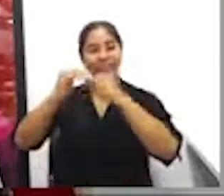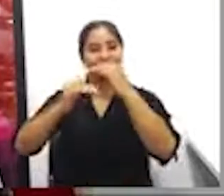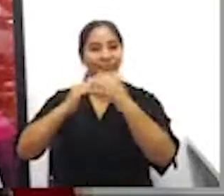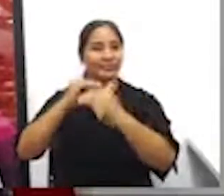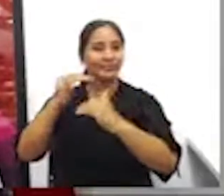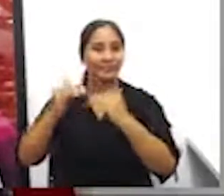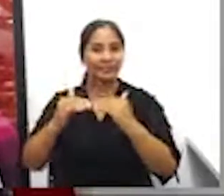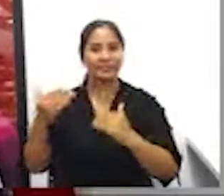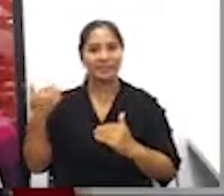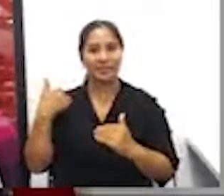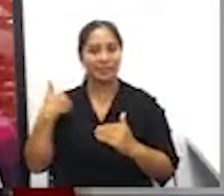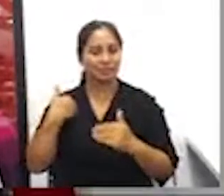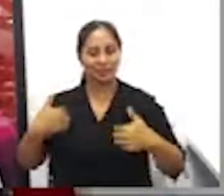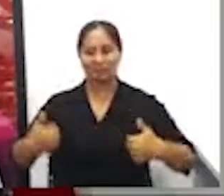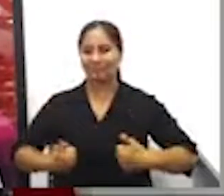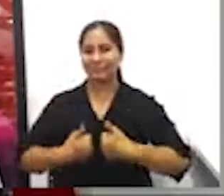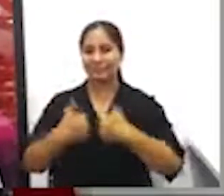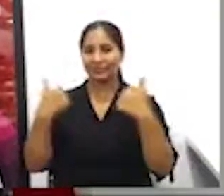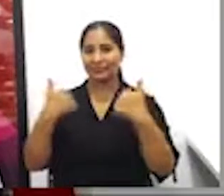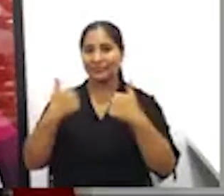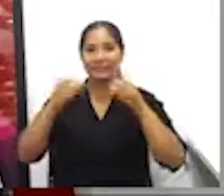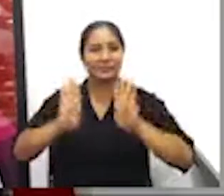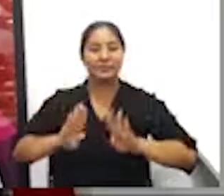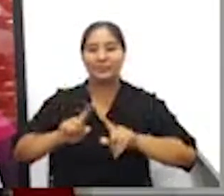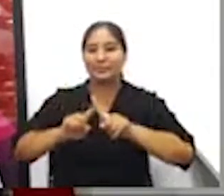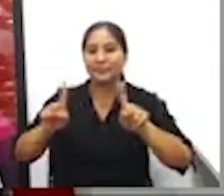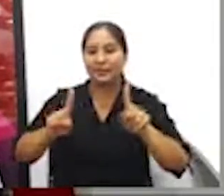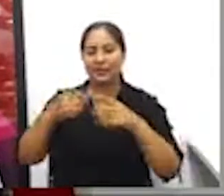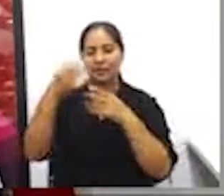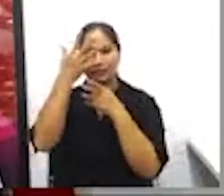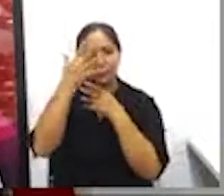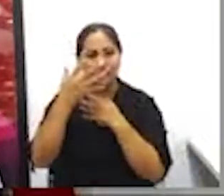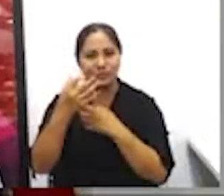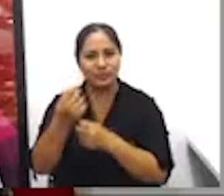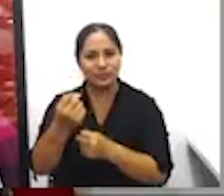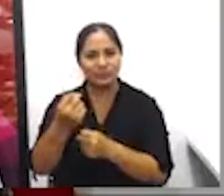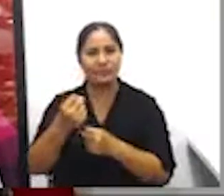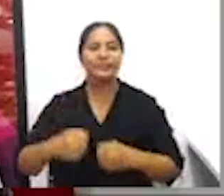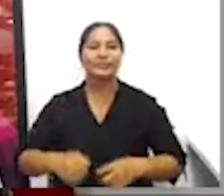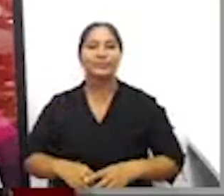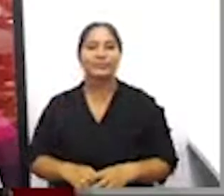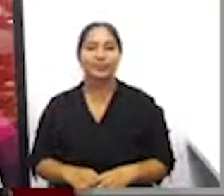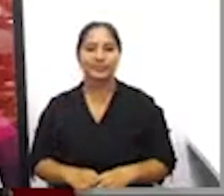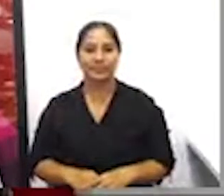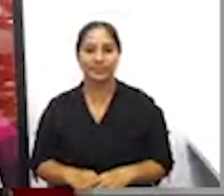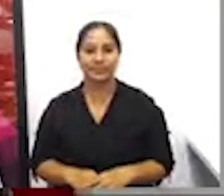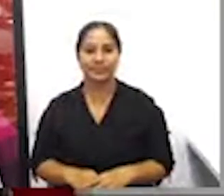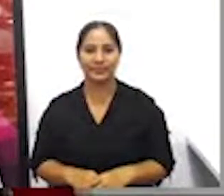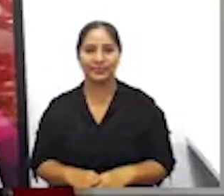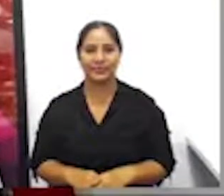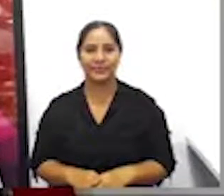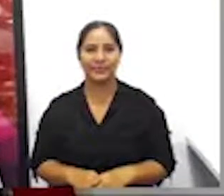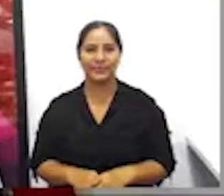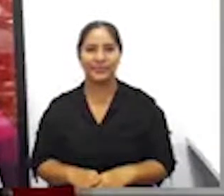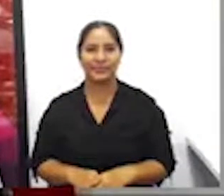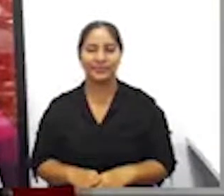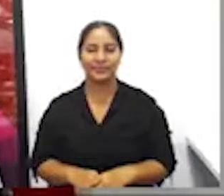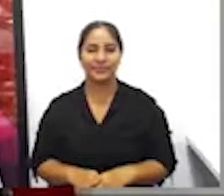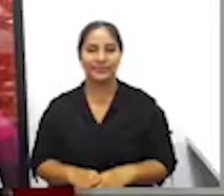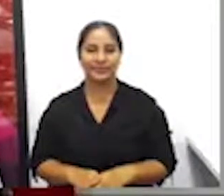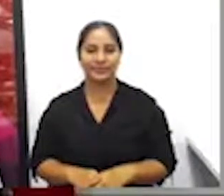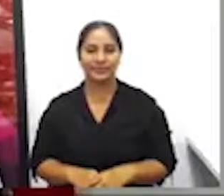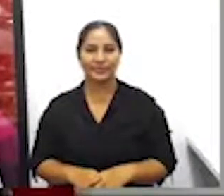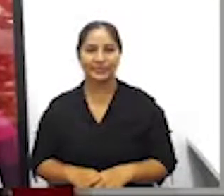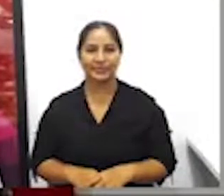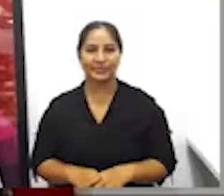very challenging. What the world will look like as you go forward in your